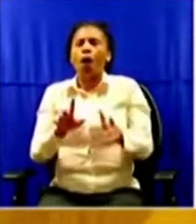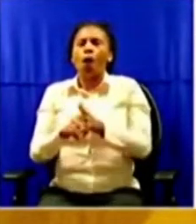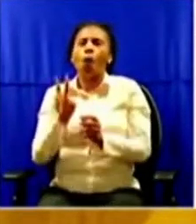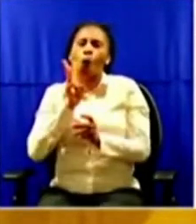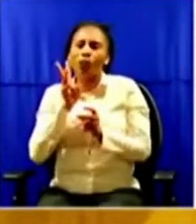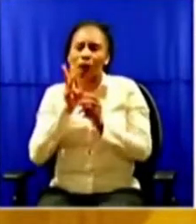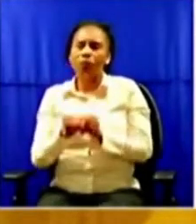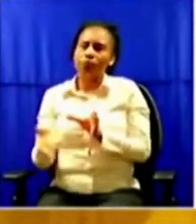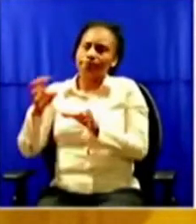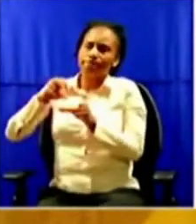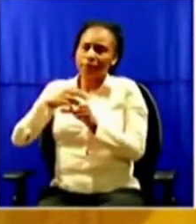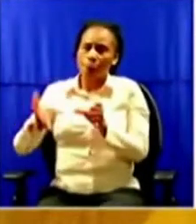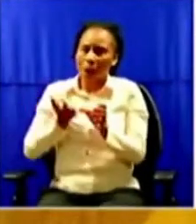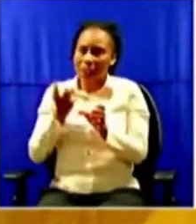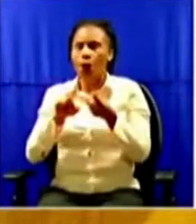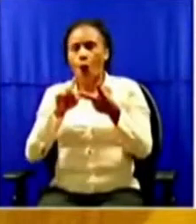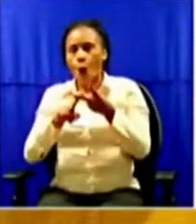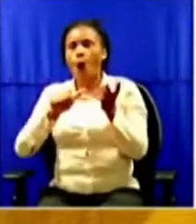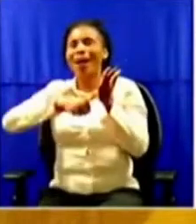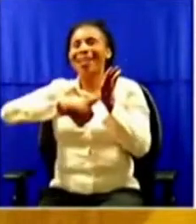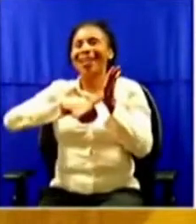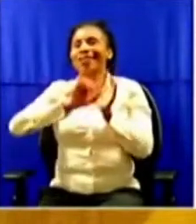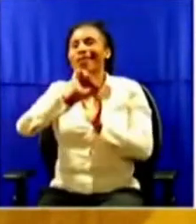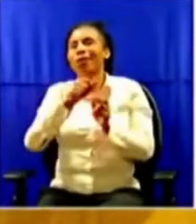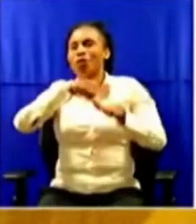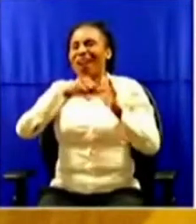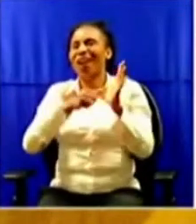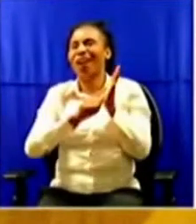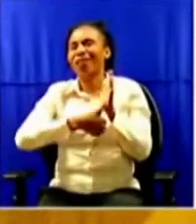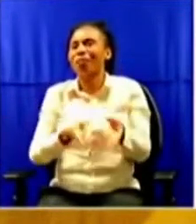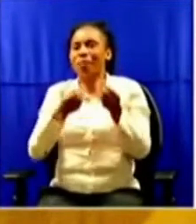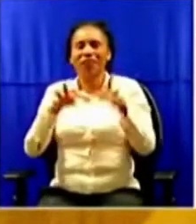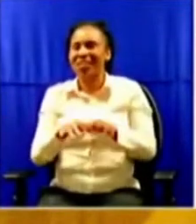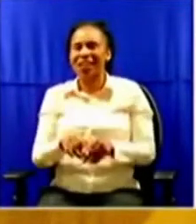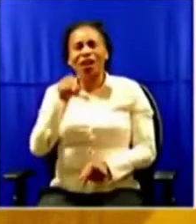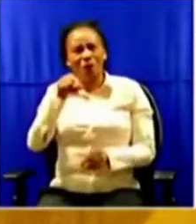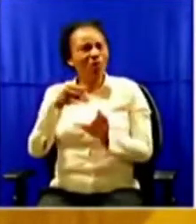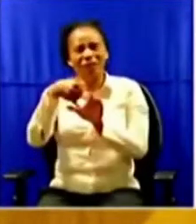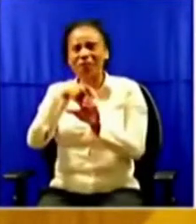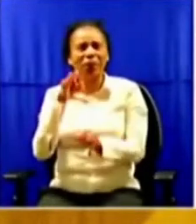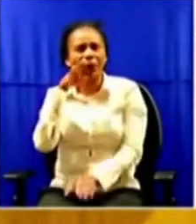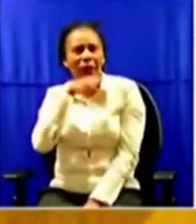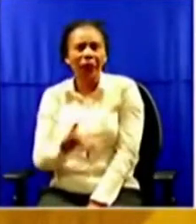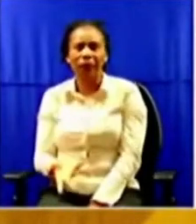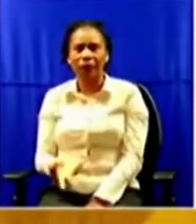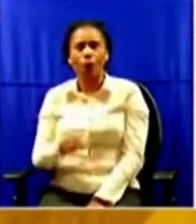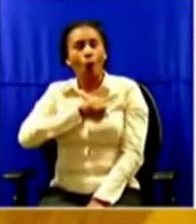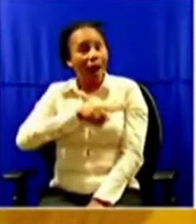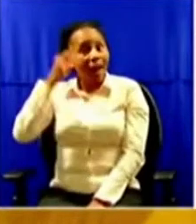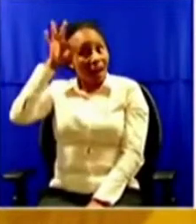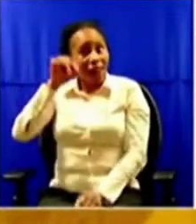is that these investments are smoke and mirrors. There aren't any investments because the government isn't